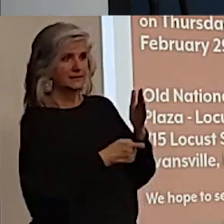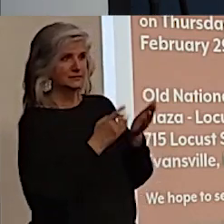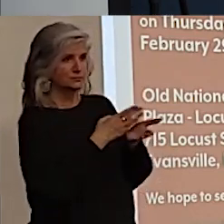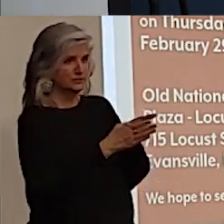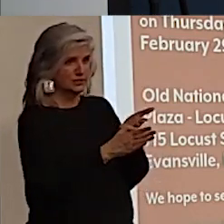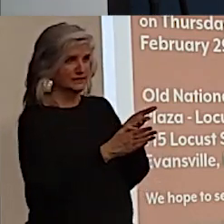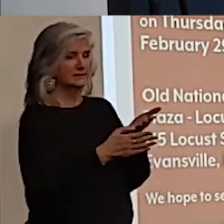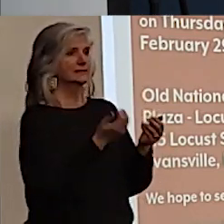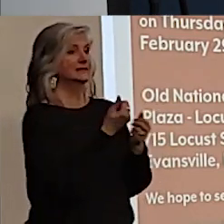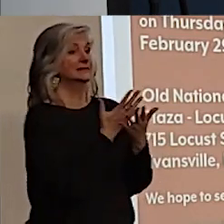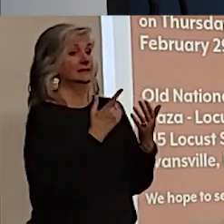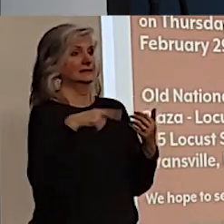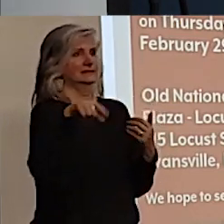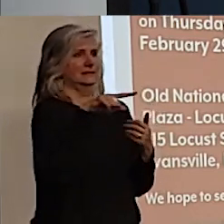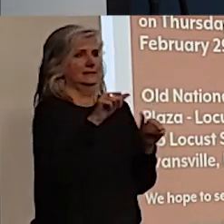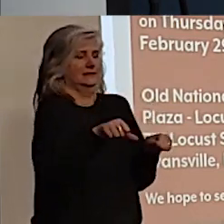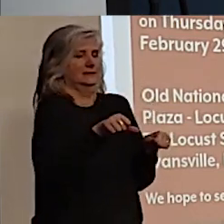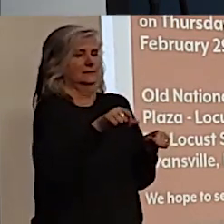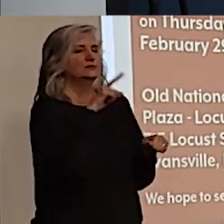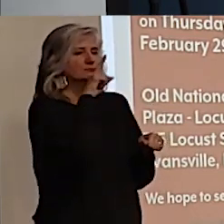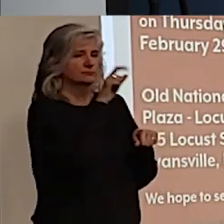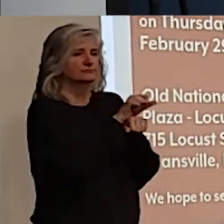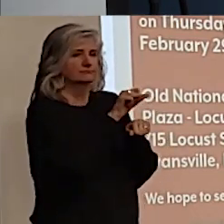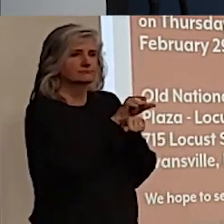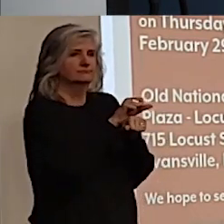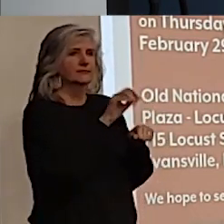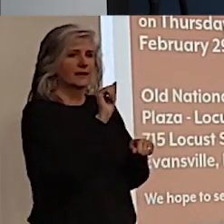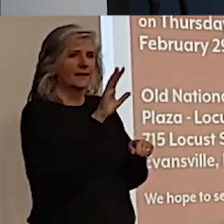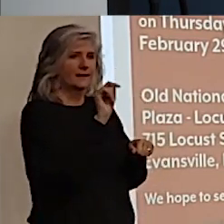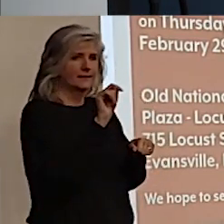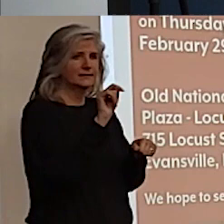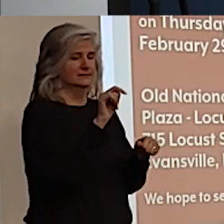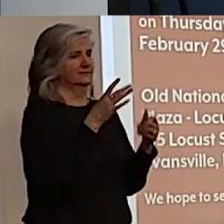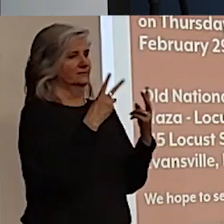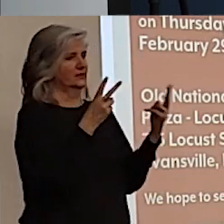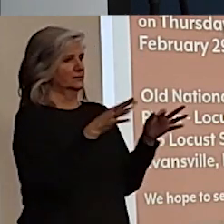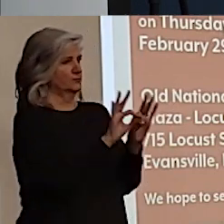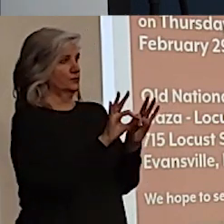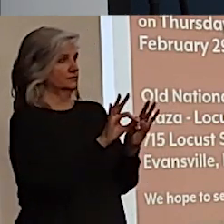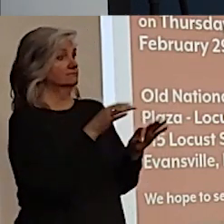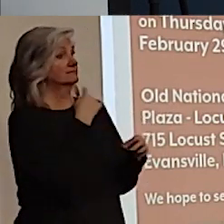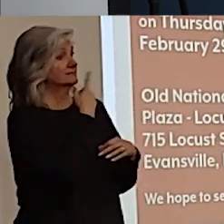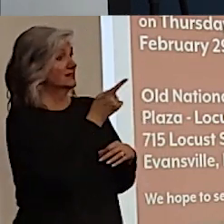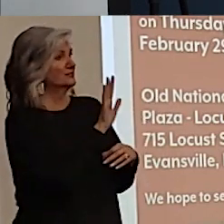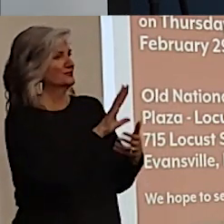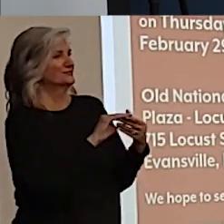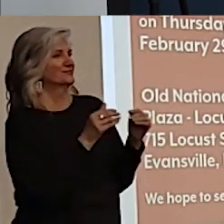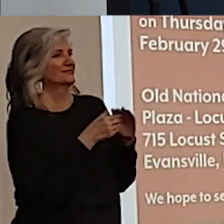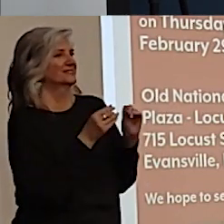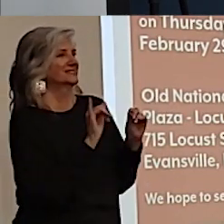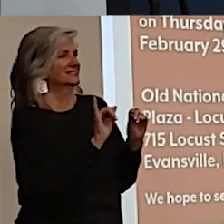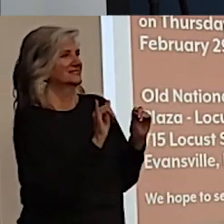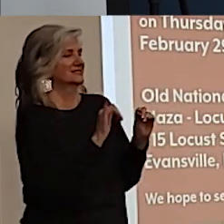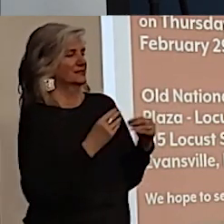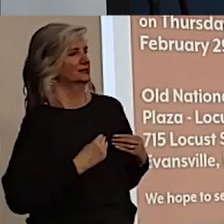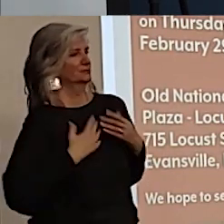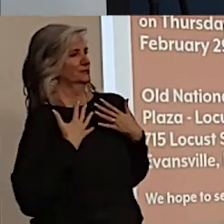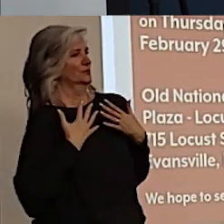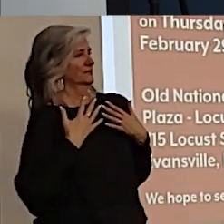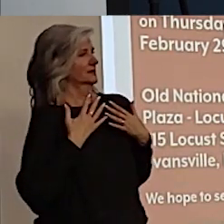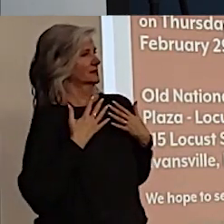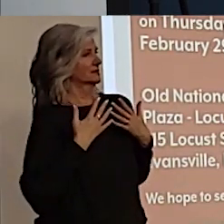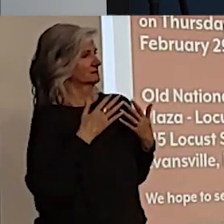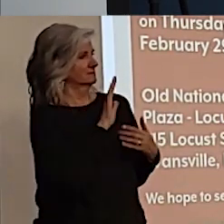anything that they can actually act on is important. And then also telling your story. That story would move them. That